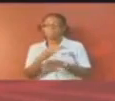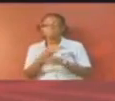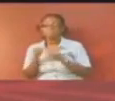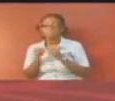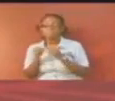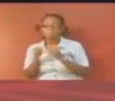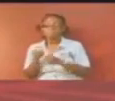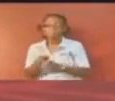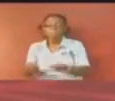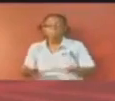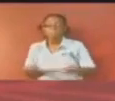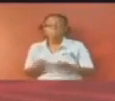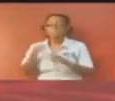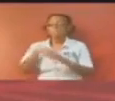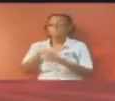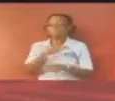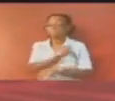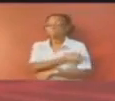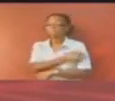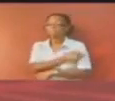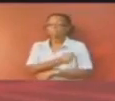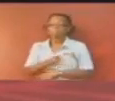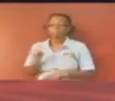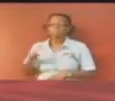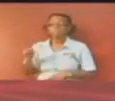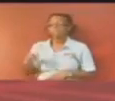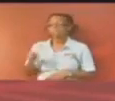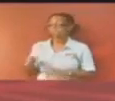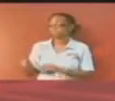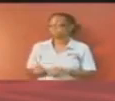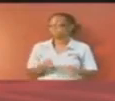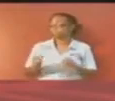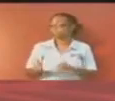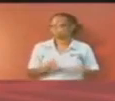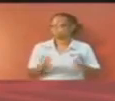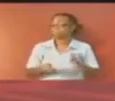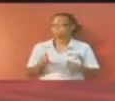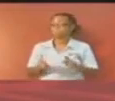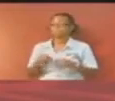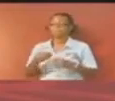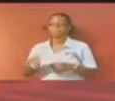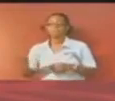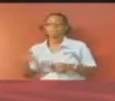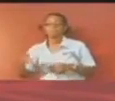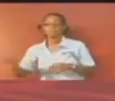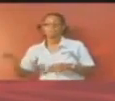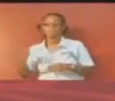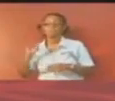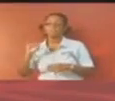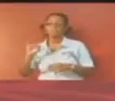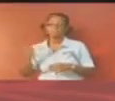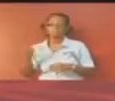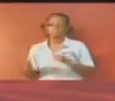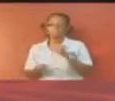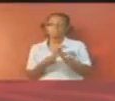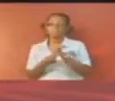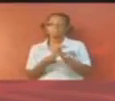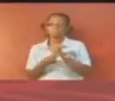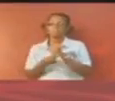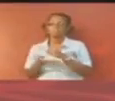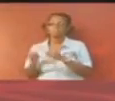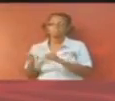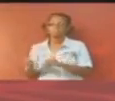in the continued facilities. So it means that persons are able to move into